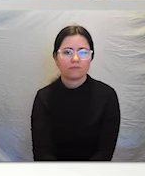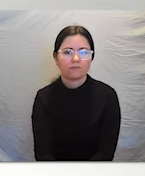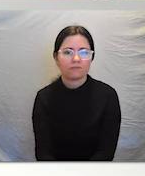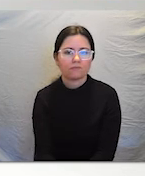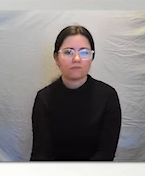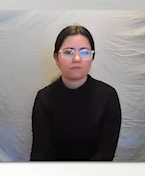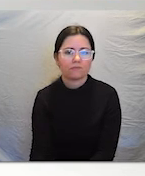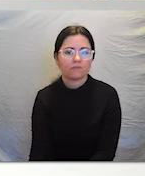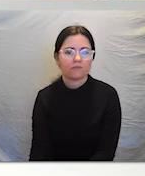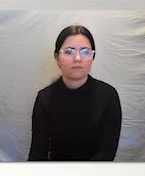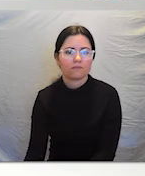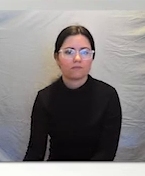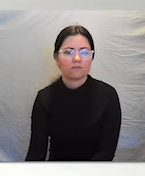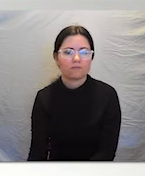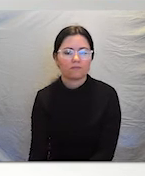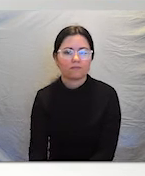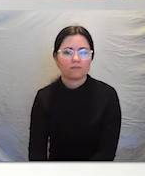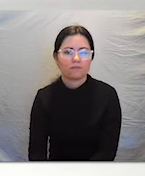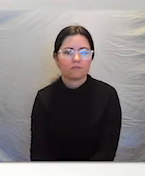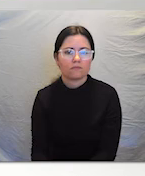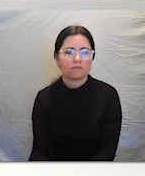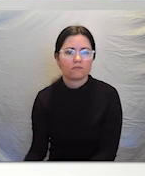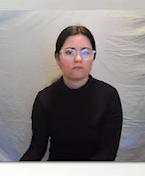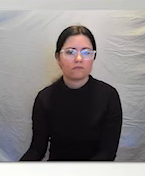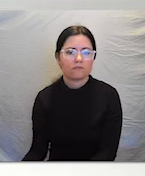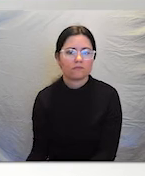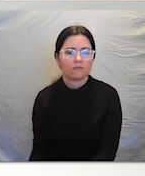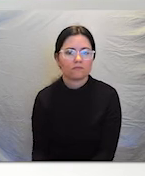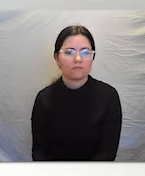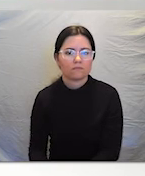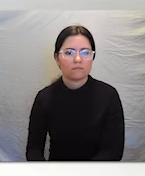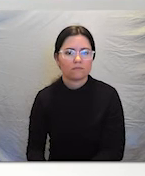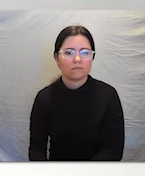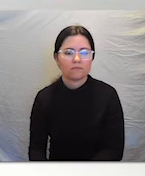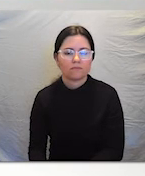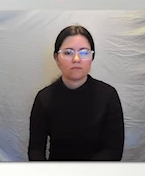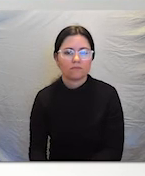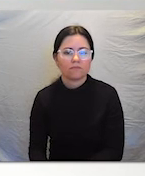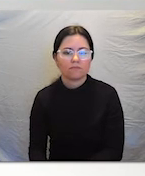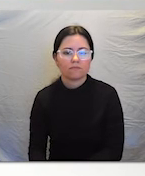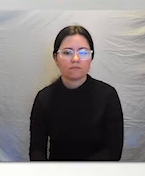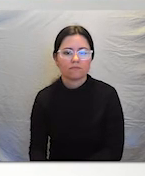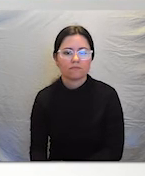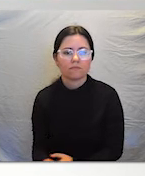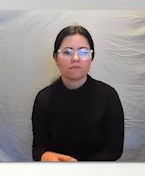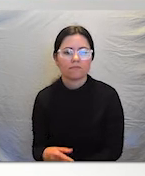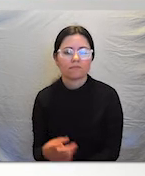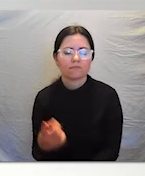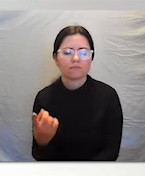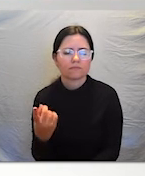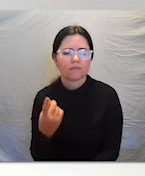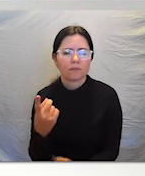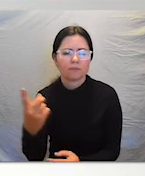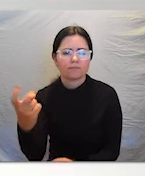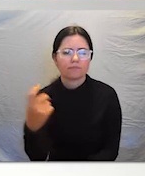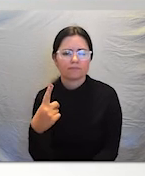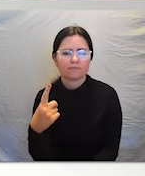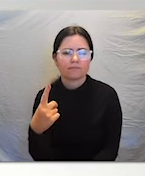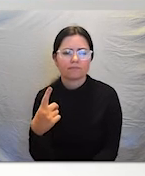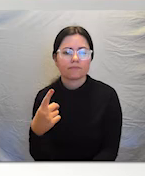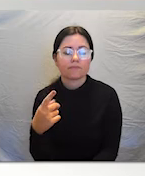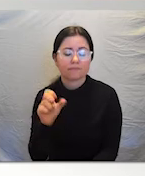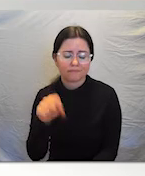psychological and mental health type disability? Yes, it covers everything. My guide is